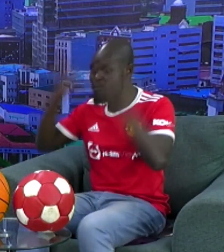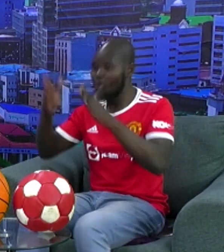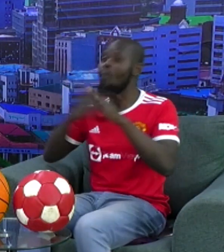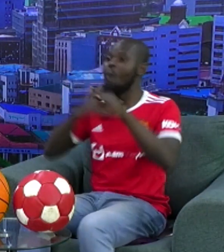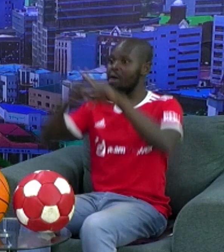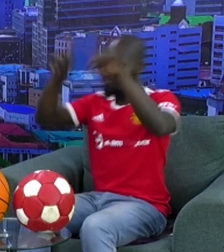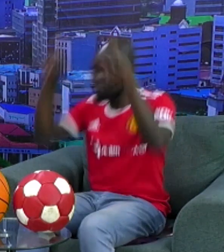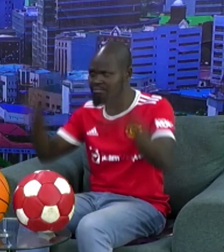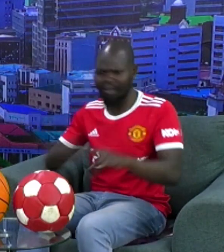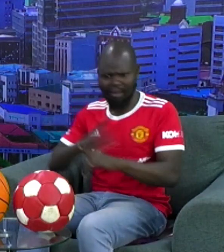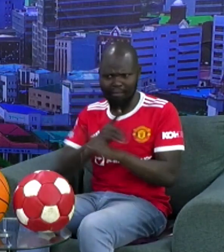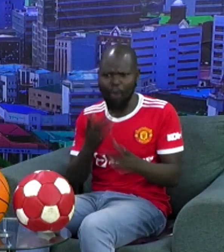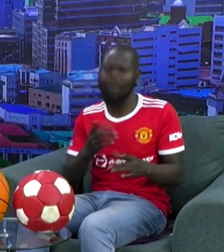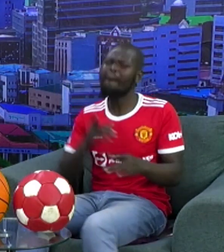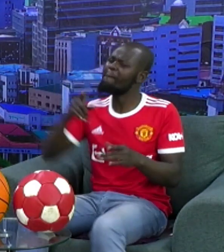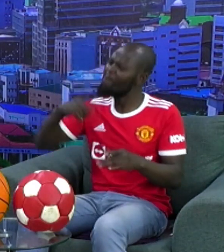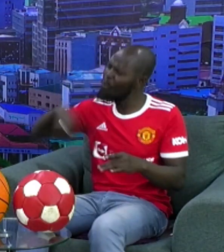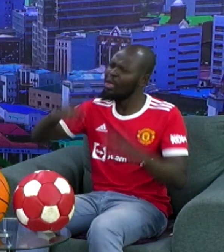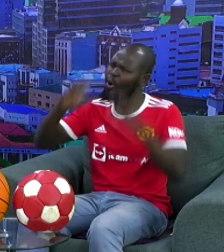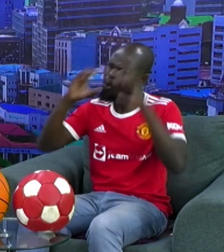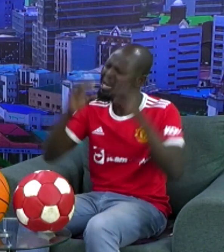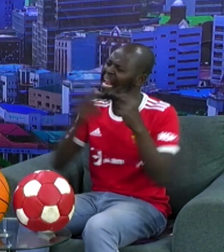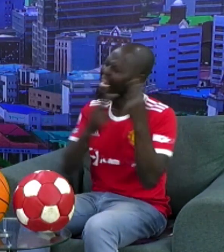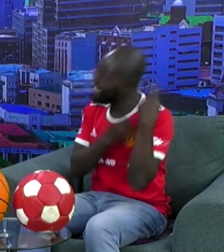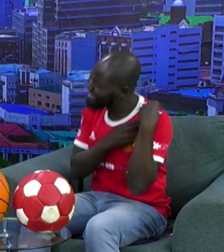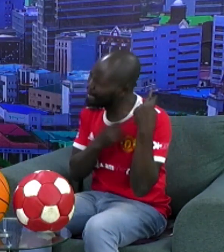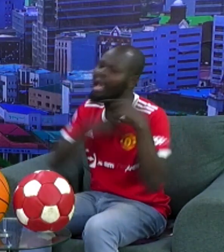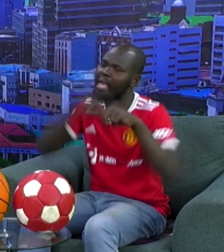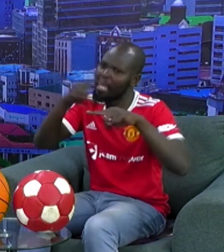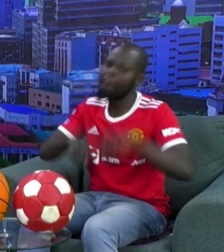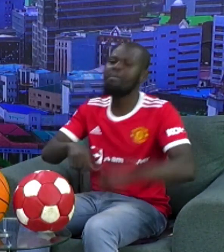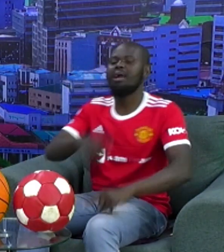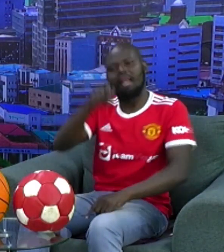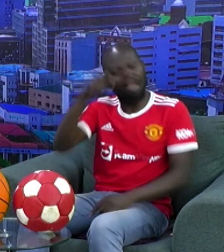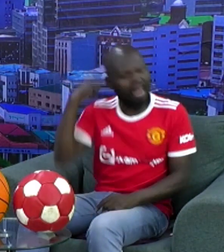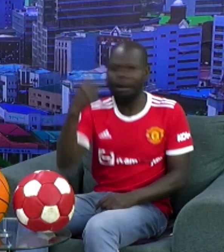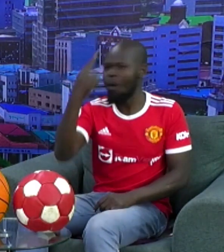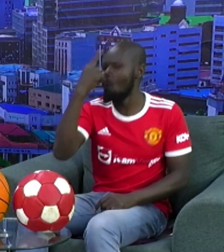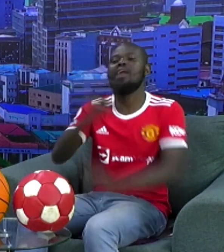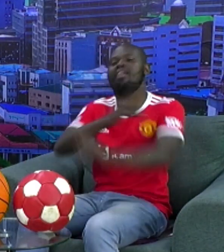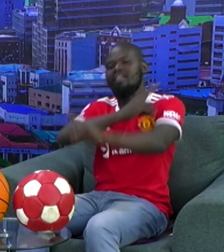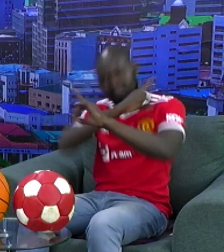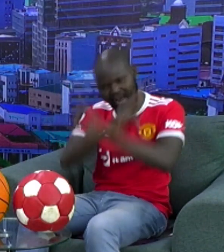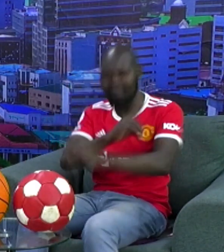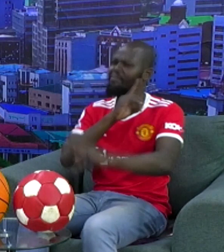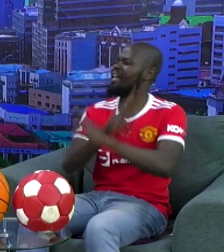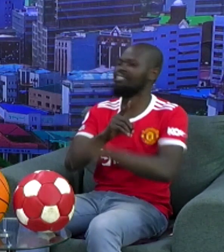is weak, they will be focus on the front. Then